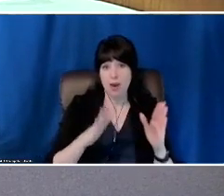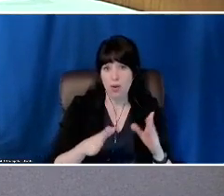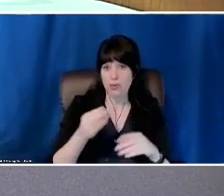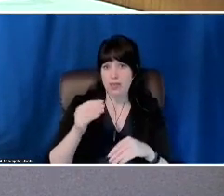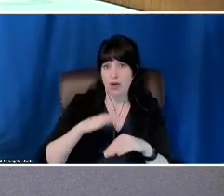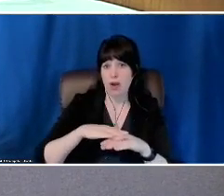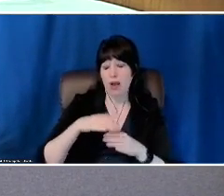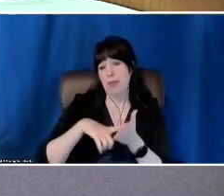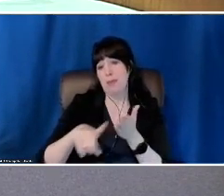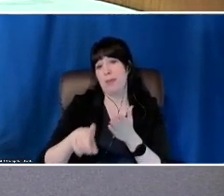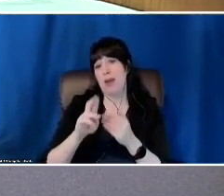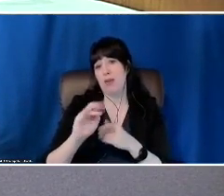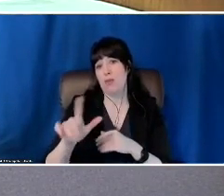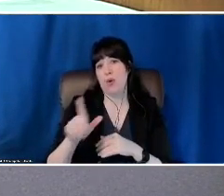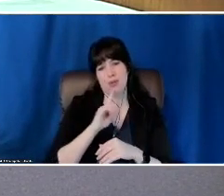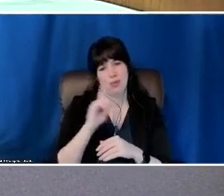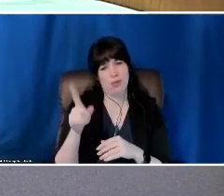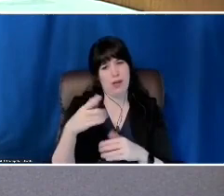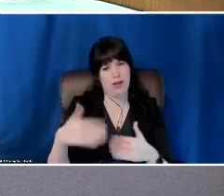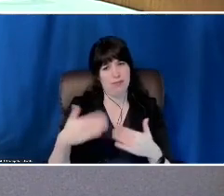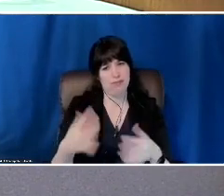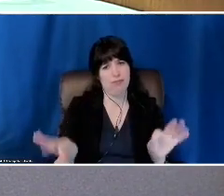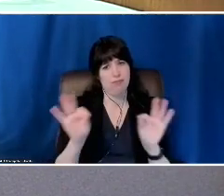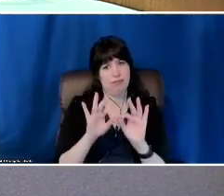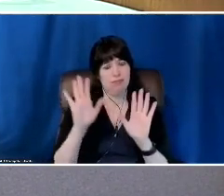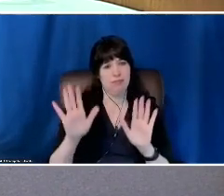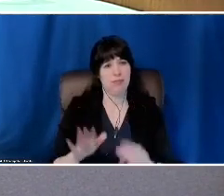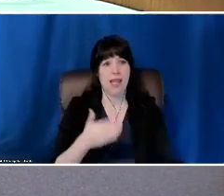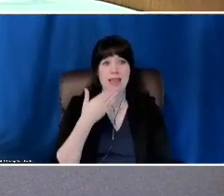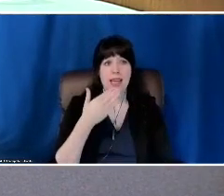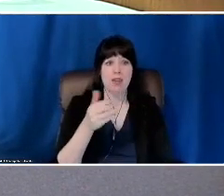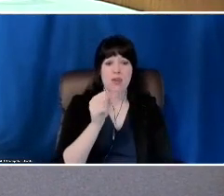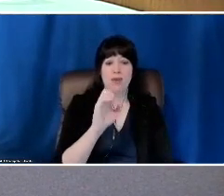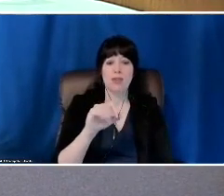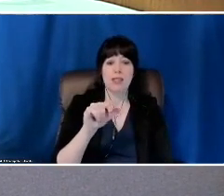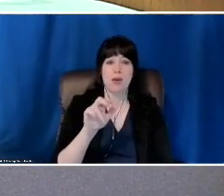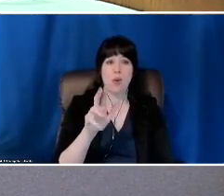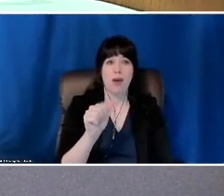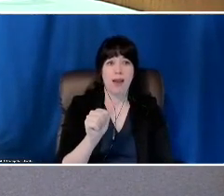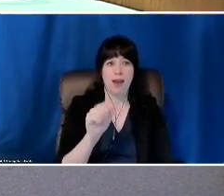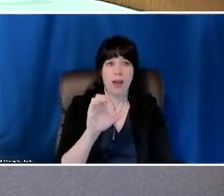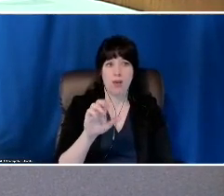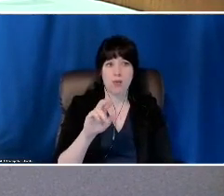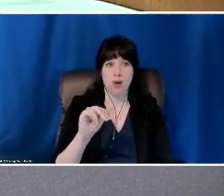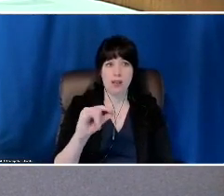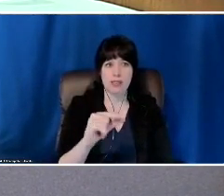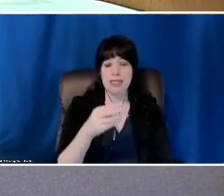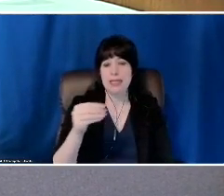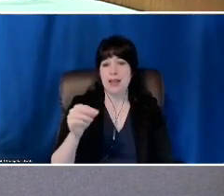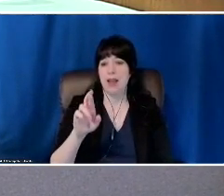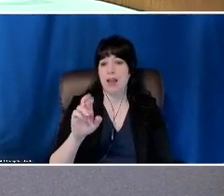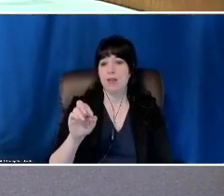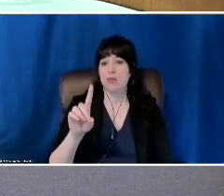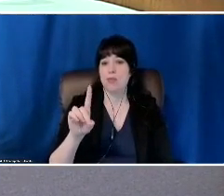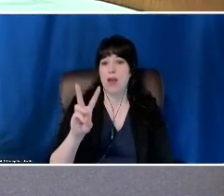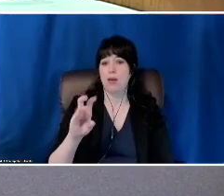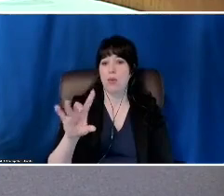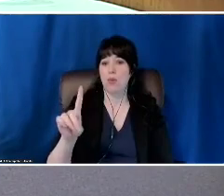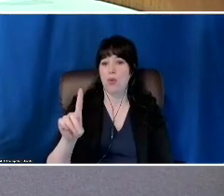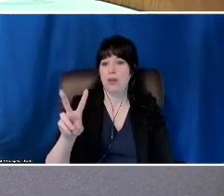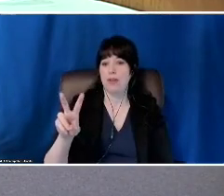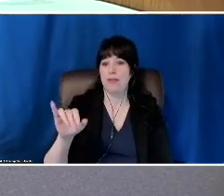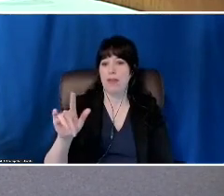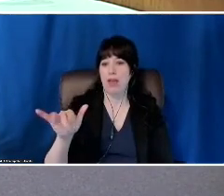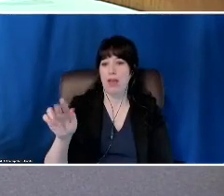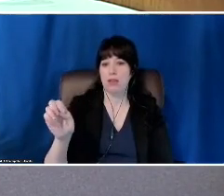extraordinary thing. So thank you for that. Thank Sequoia you. Crossings are in Redwood Village, two examples that would